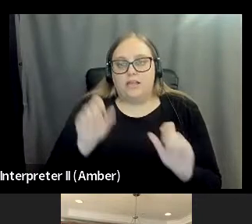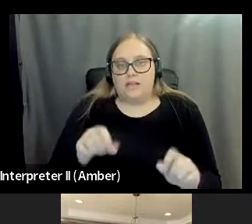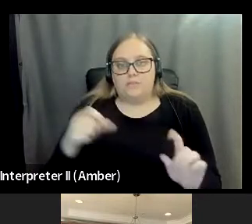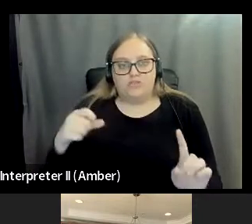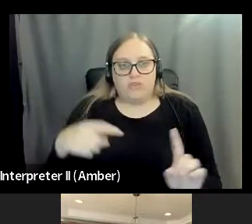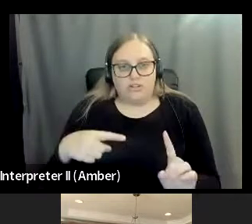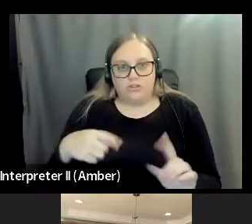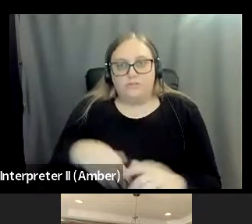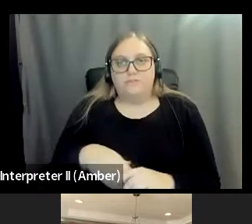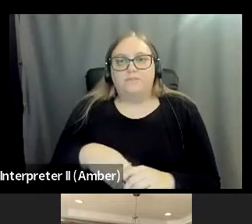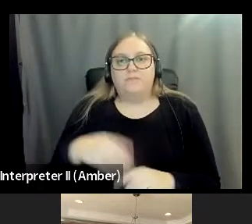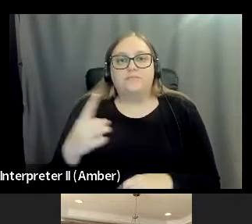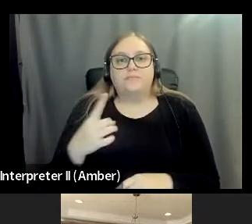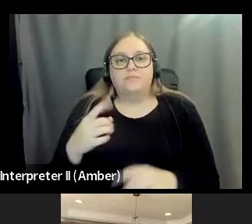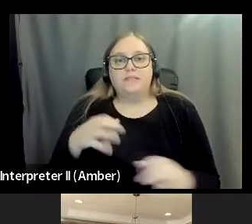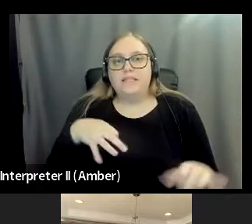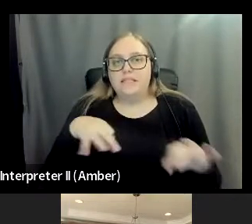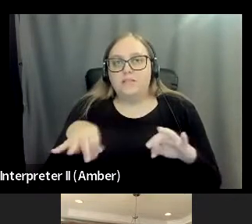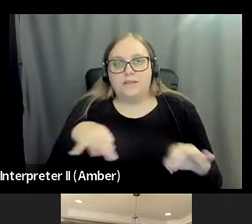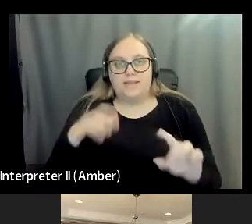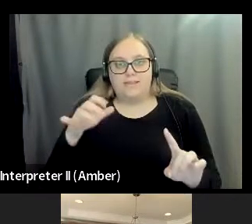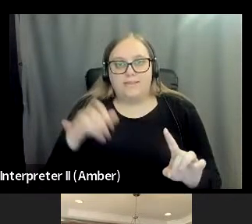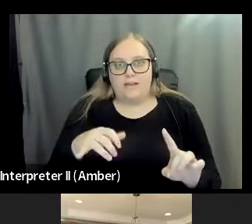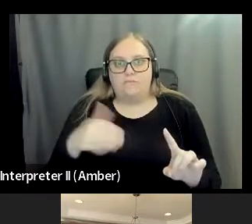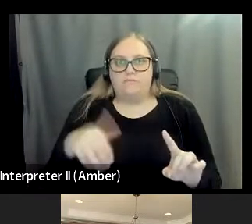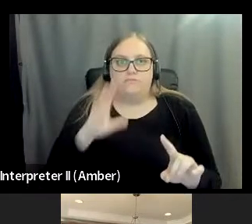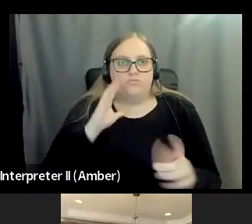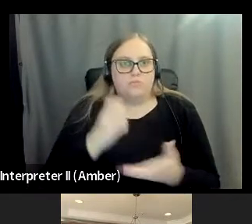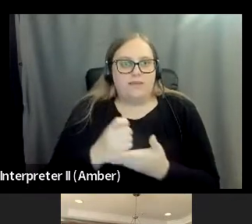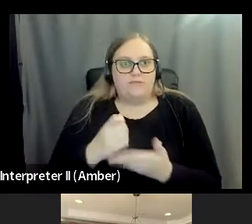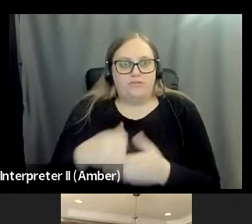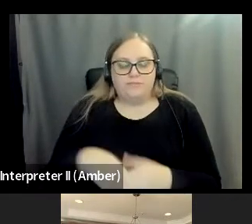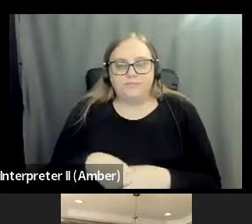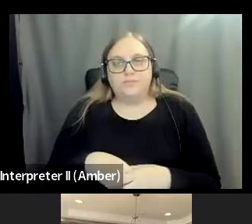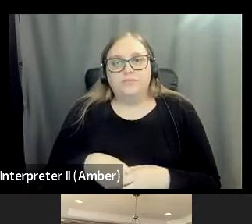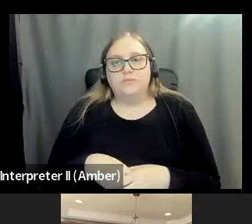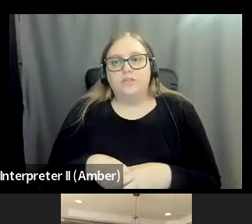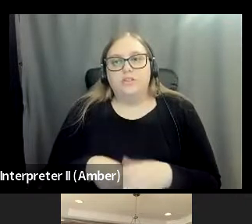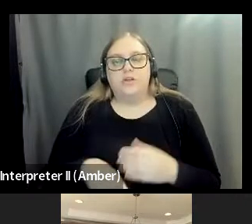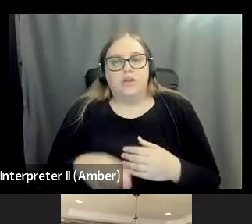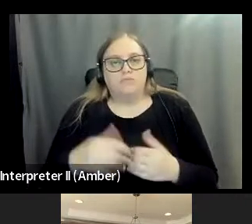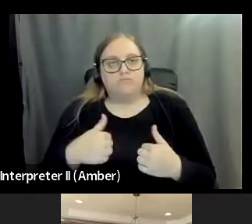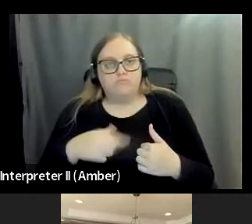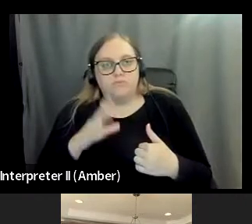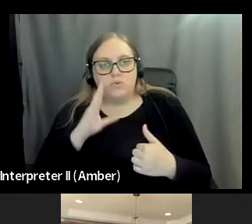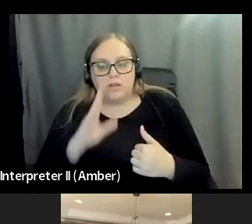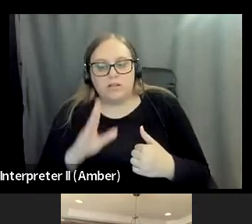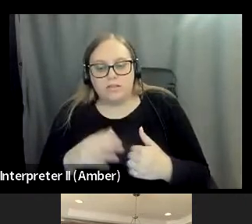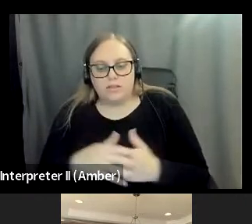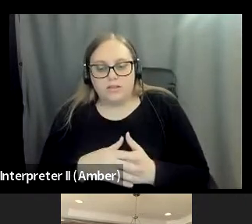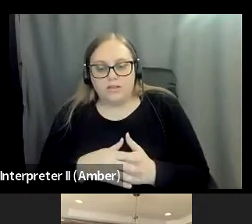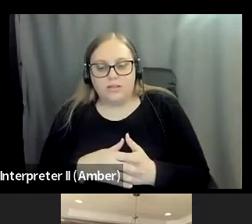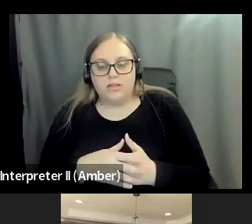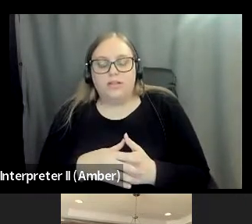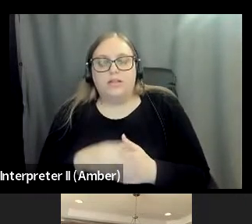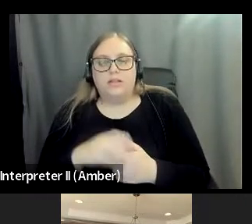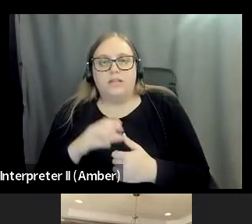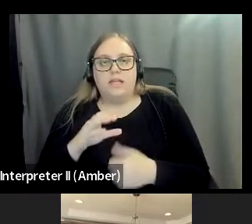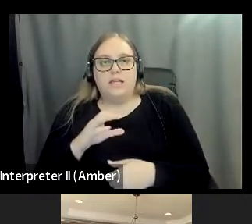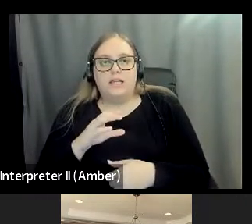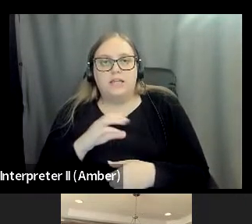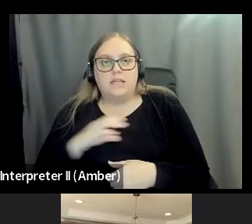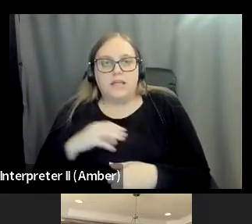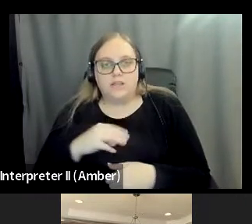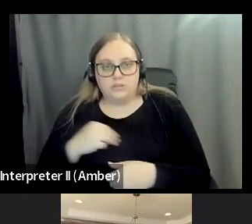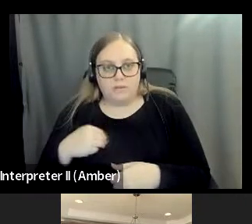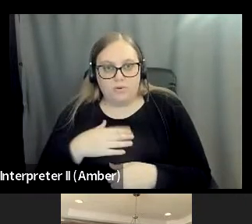If somebody could explain that, would be helpful. I'll take a stab at it, and then Councilmember White,